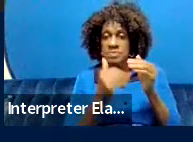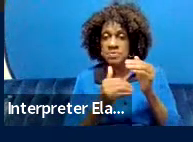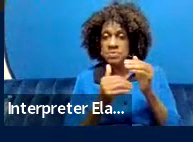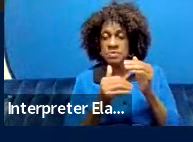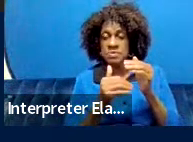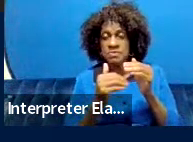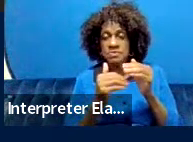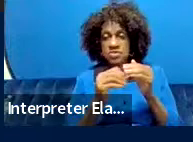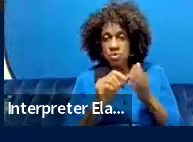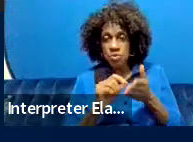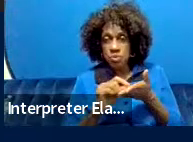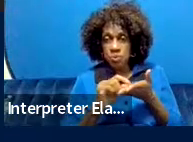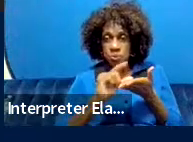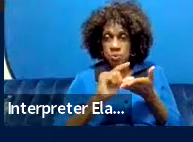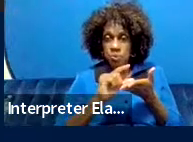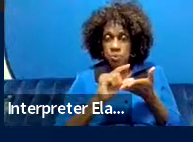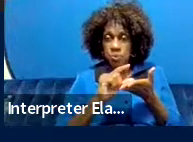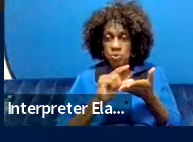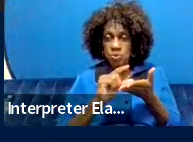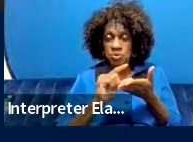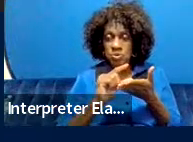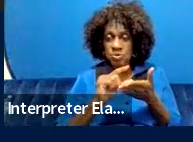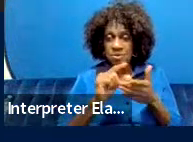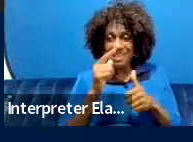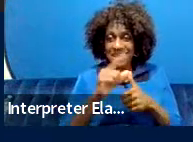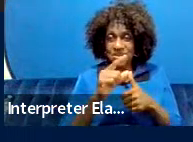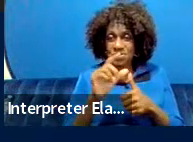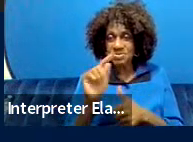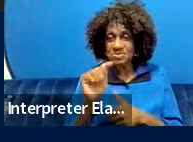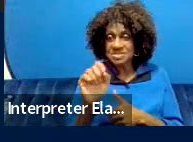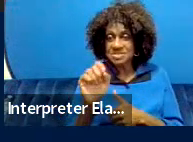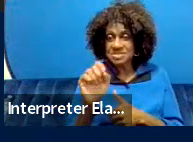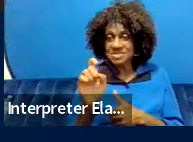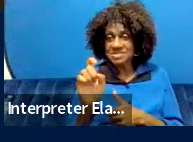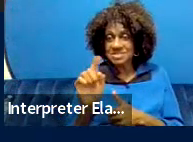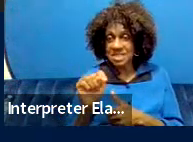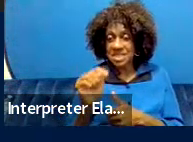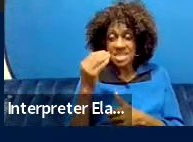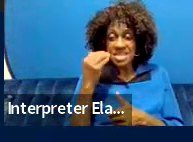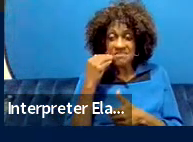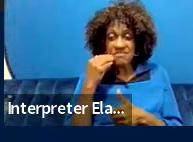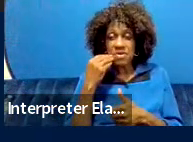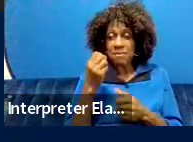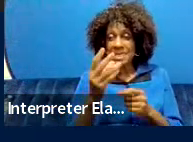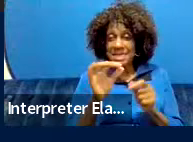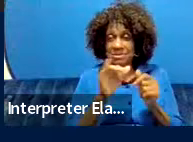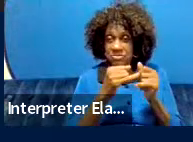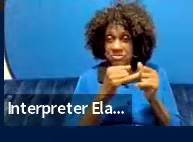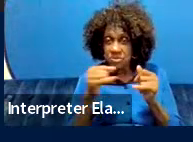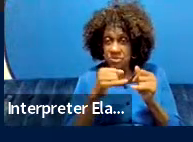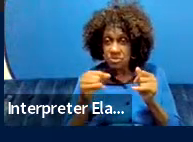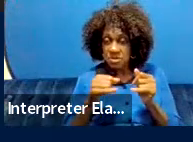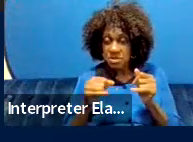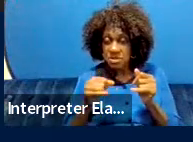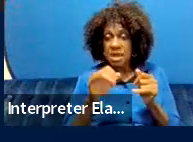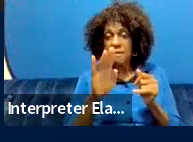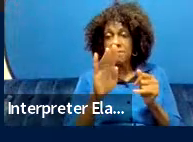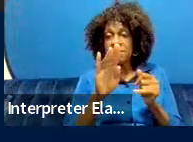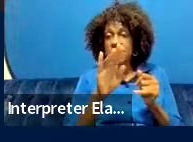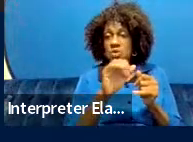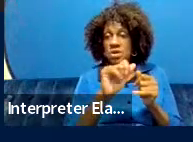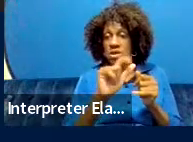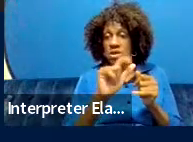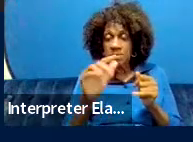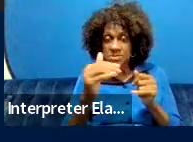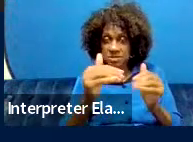corresponding raised character text. If text is multi-lined, Braille must be located below the